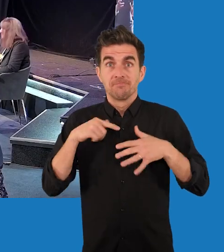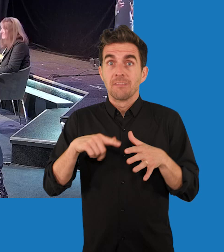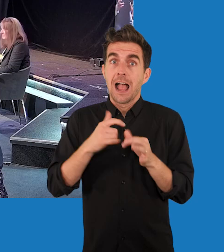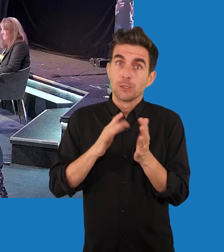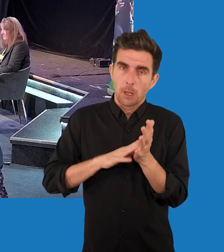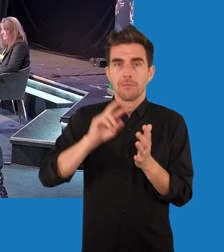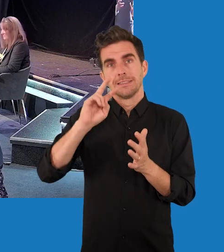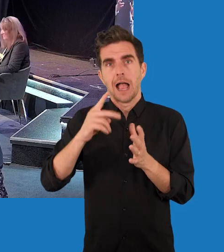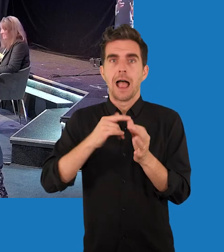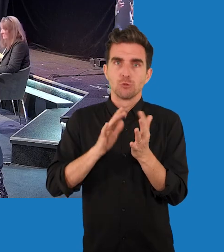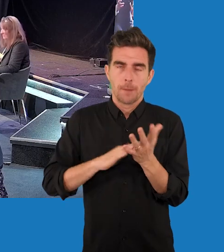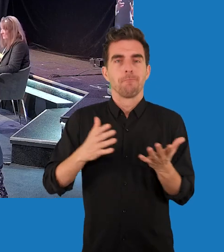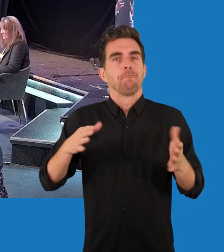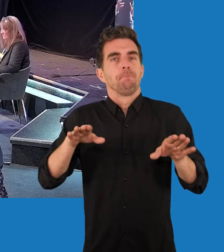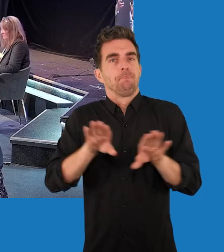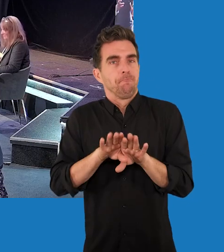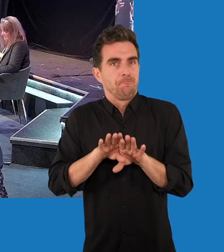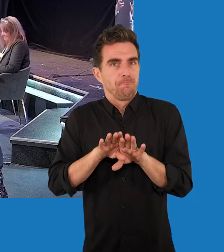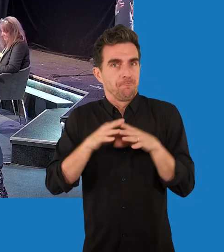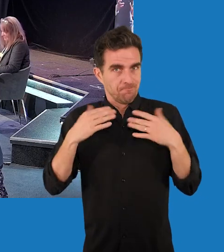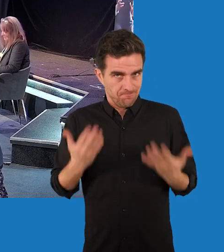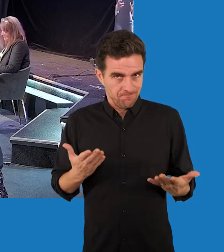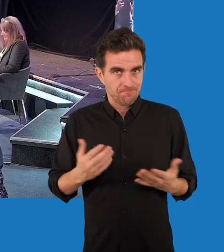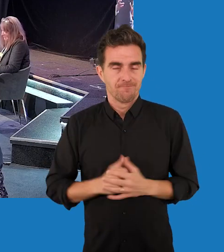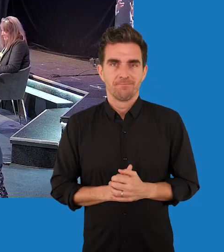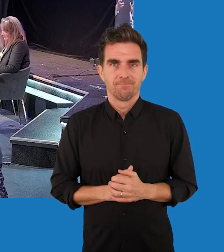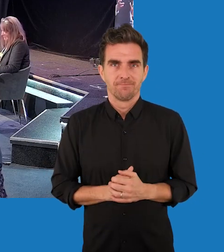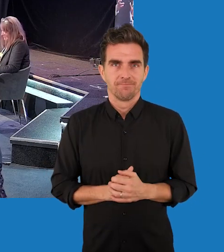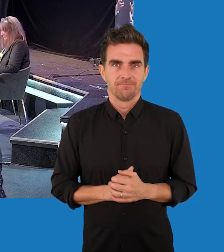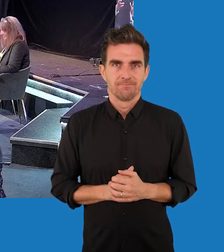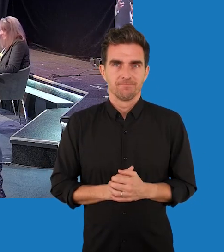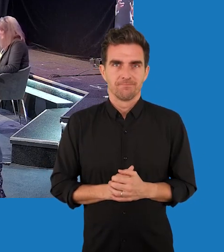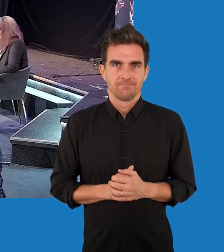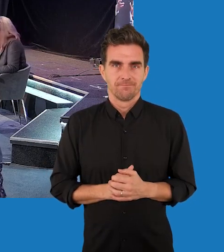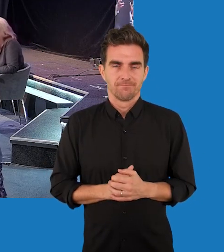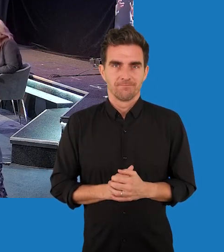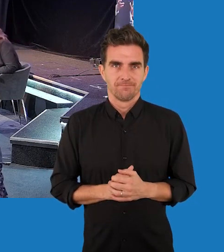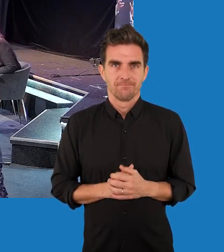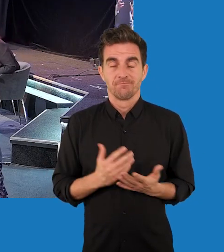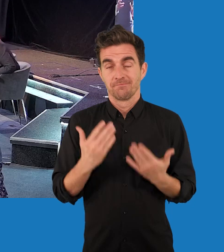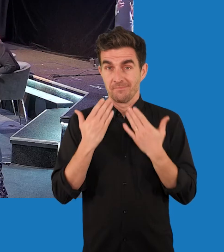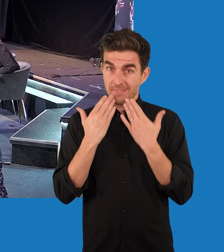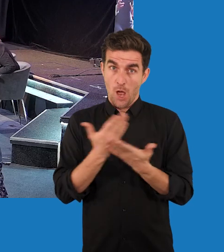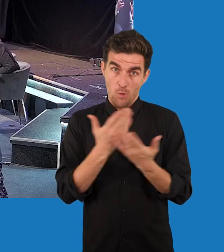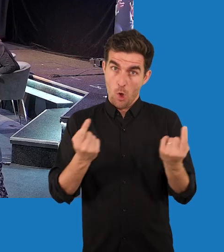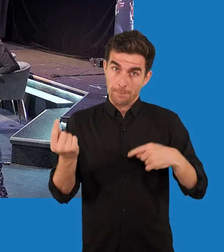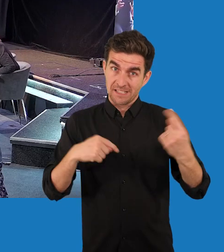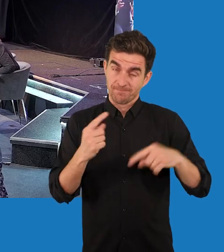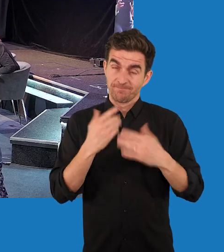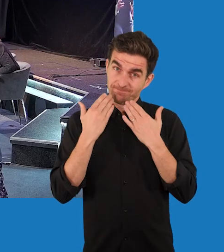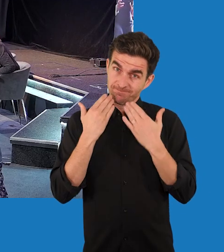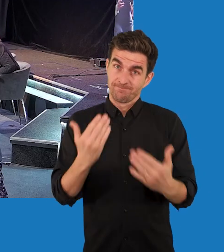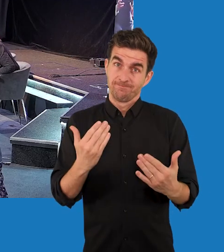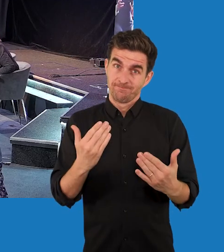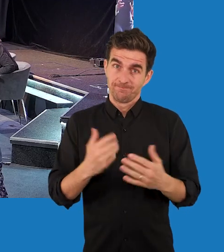In which case, I will bring this AGM, our second AGM, to a close. First of